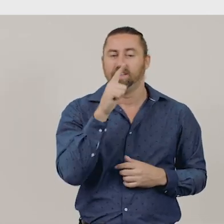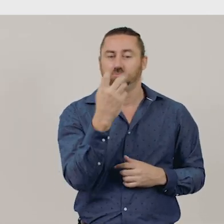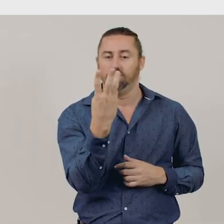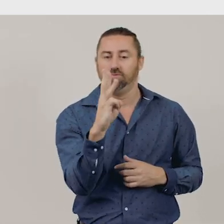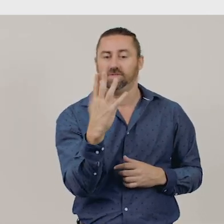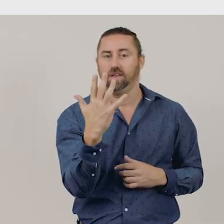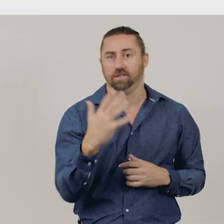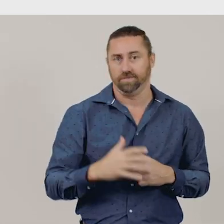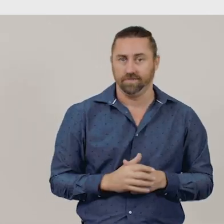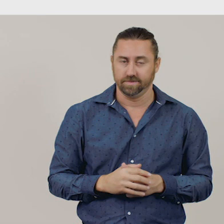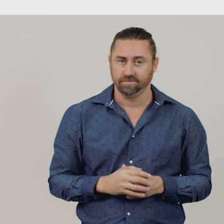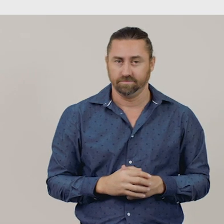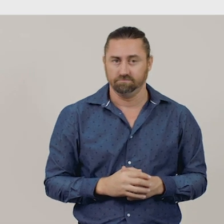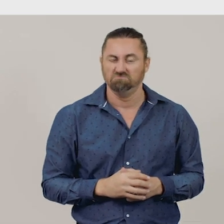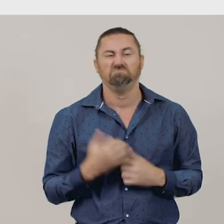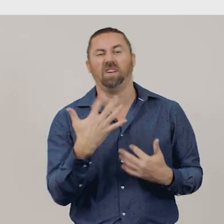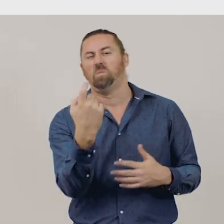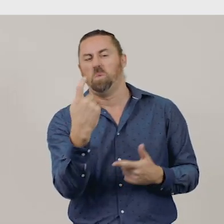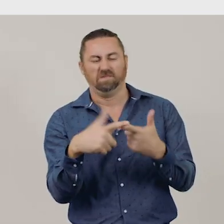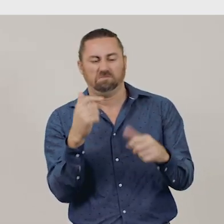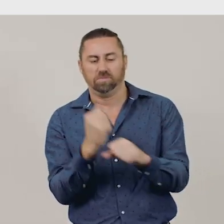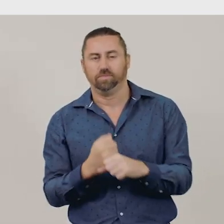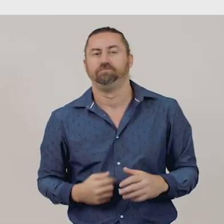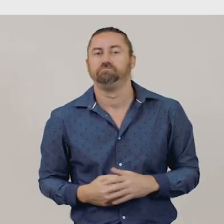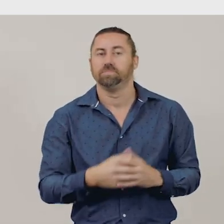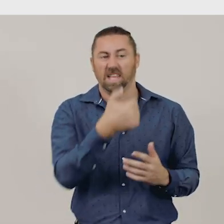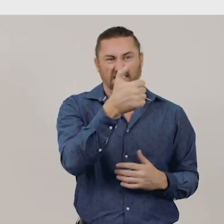11,735. Let's try another example. How about